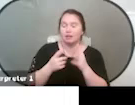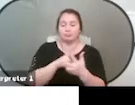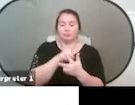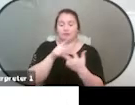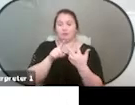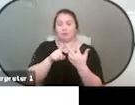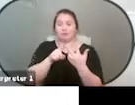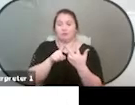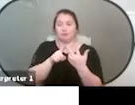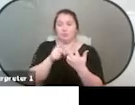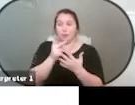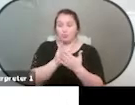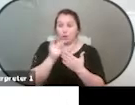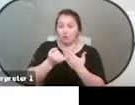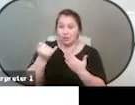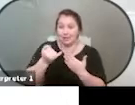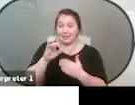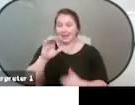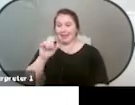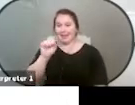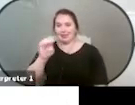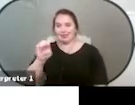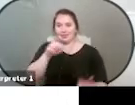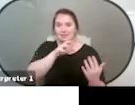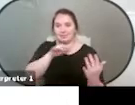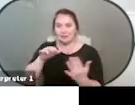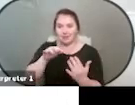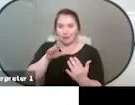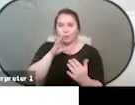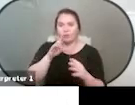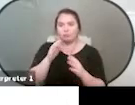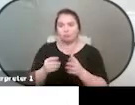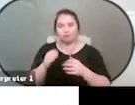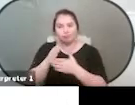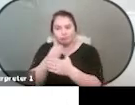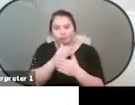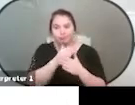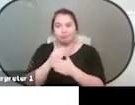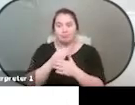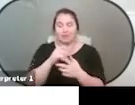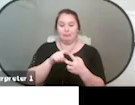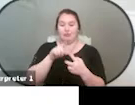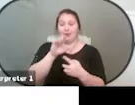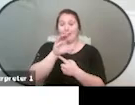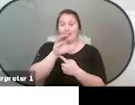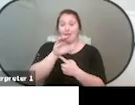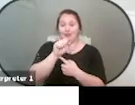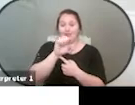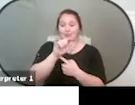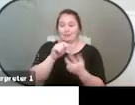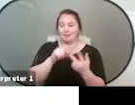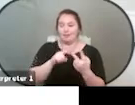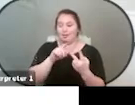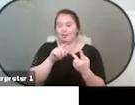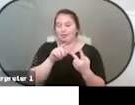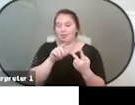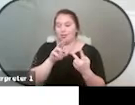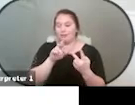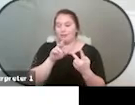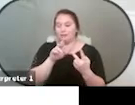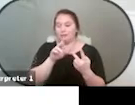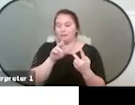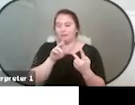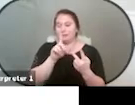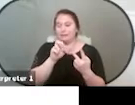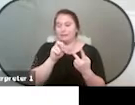of project case studies. And then Casey and Dina from Waco ISD are going to talk about kind of the lens